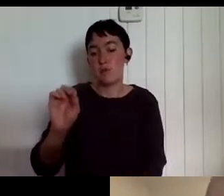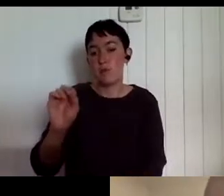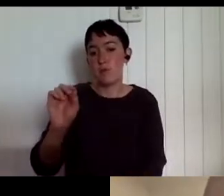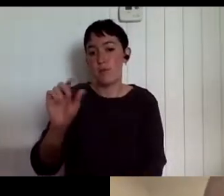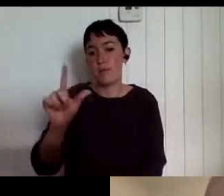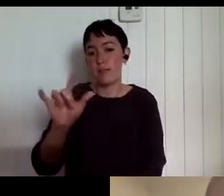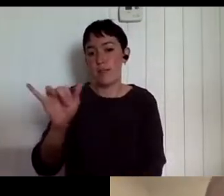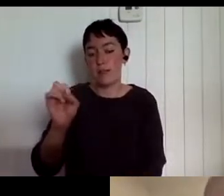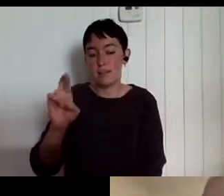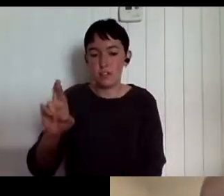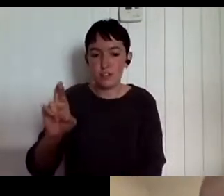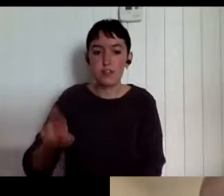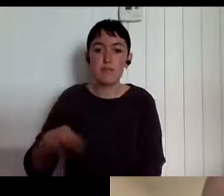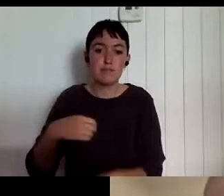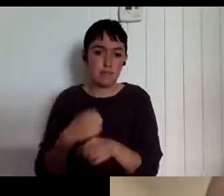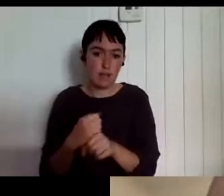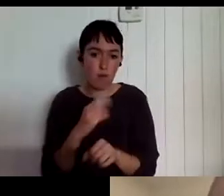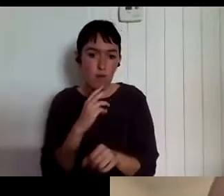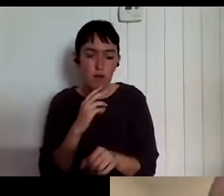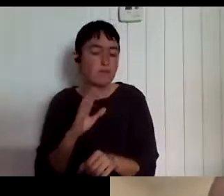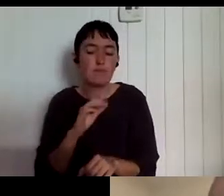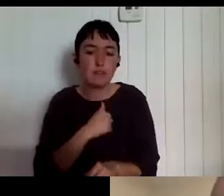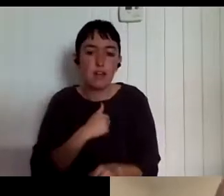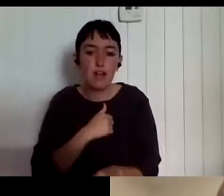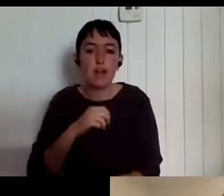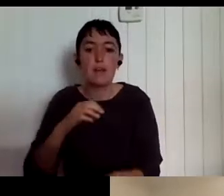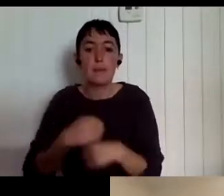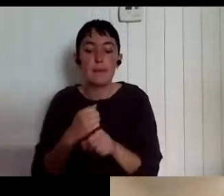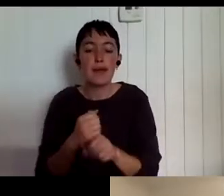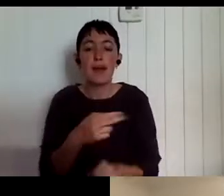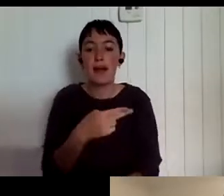water instead. Where you're making hydrogen and oxygen instead.